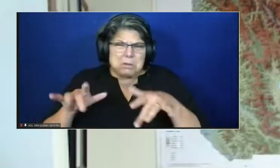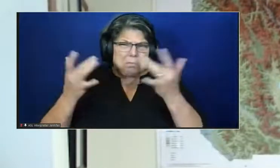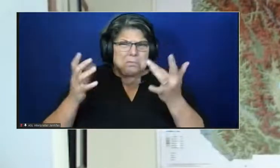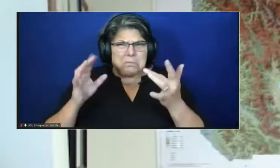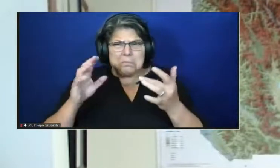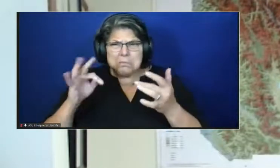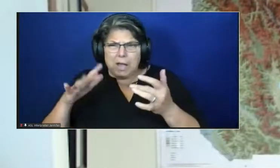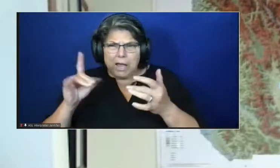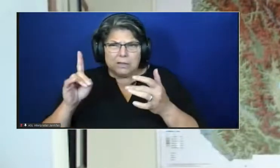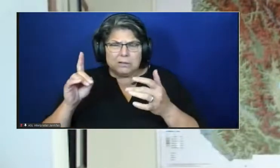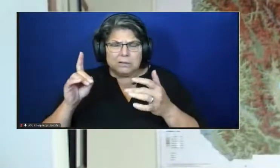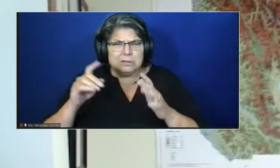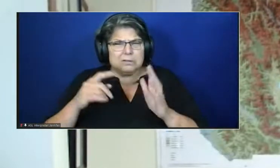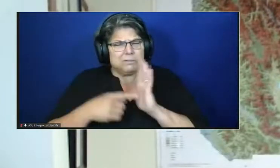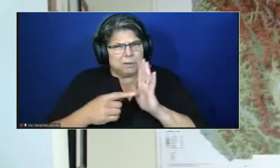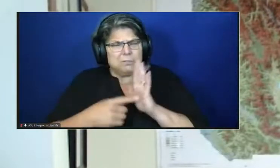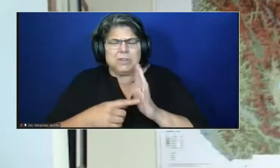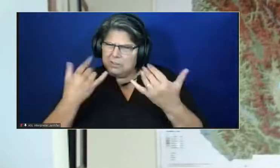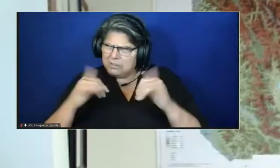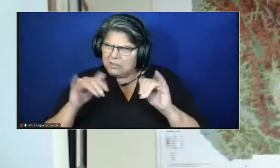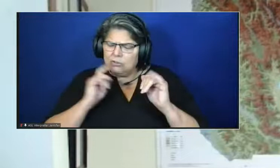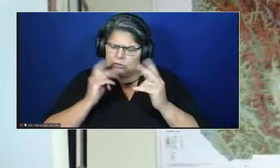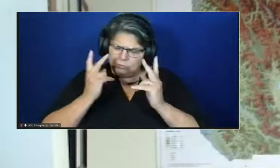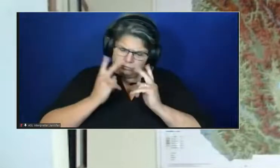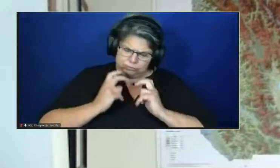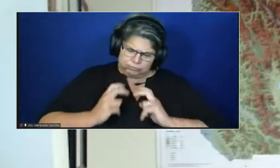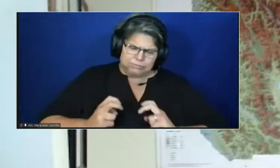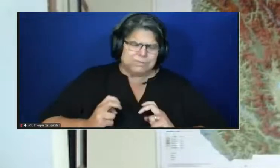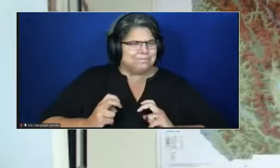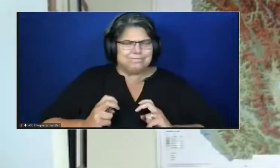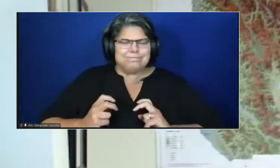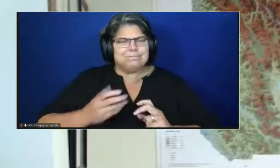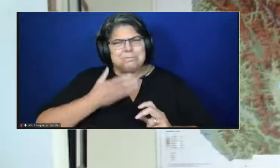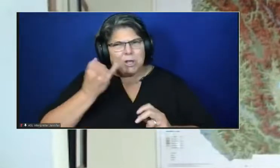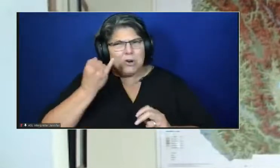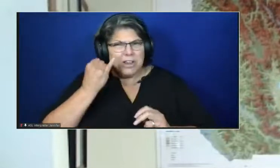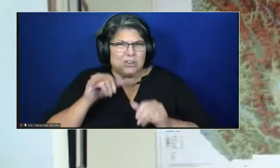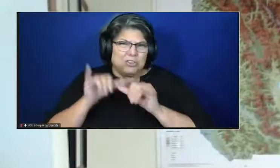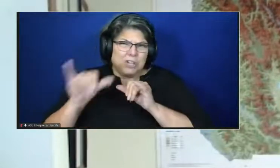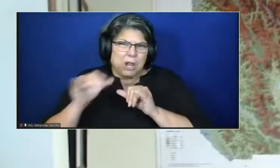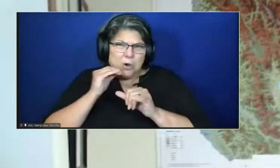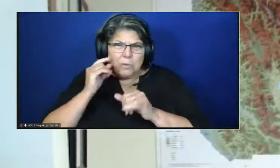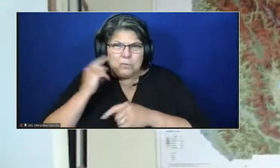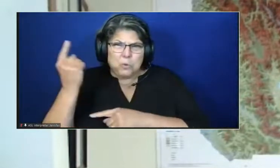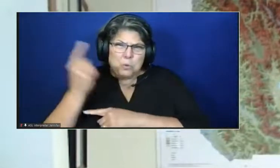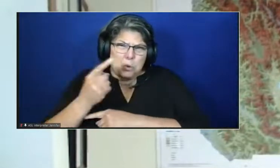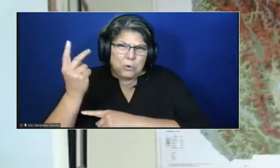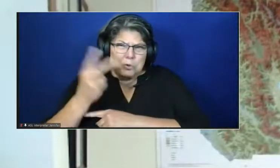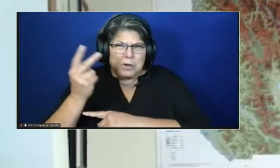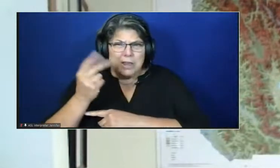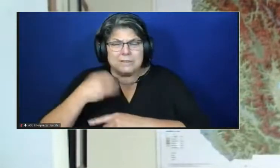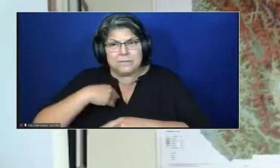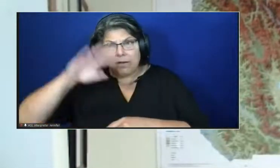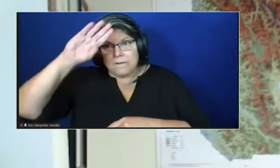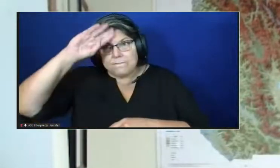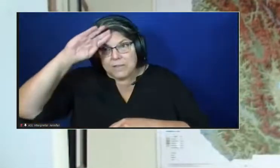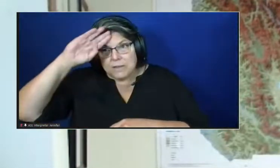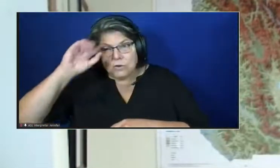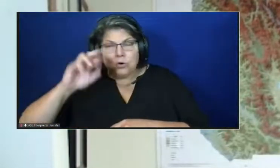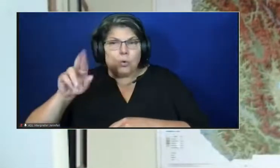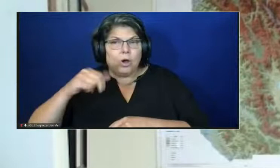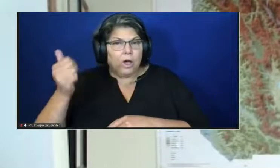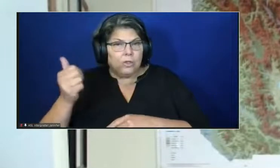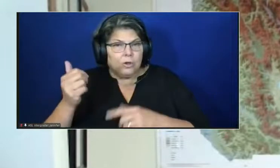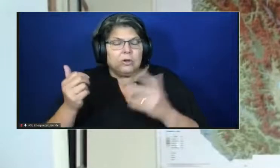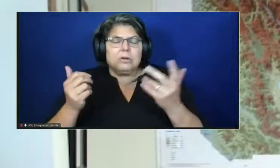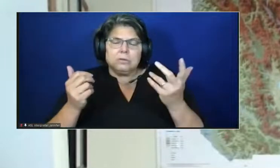really check themselves. And it may be to stay home for a day or so if they have a high fever or other symptoms. They may